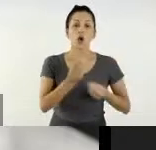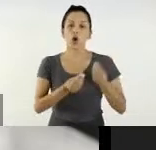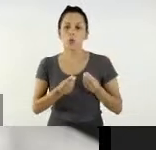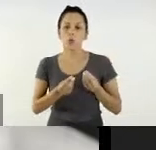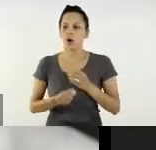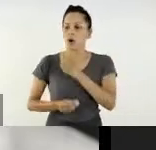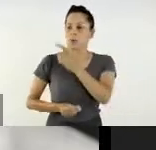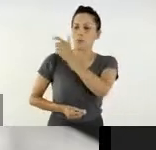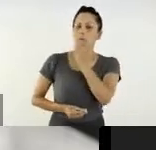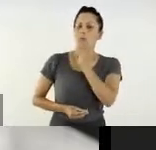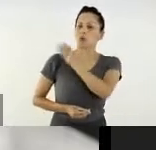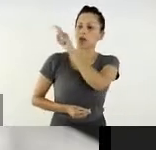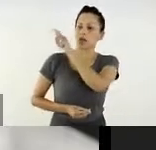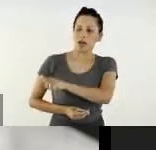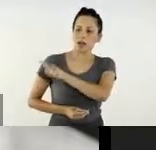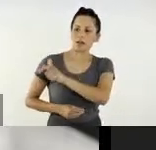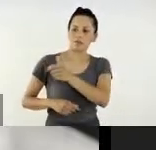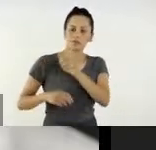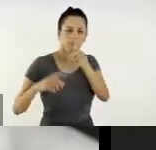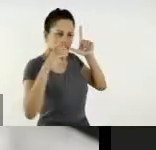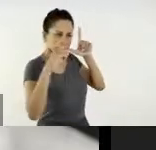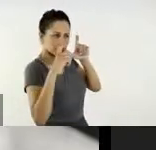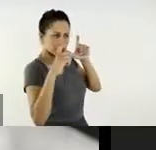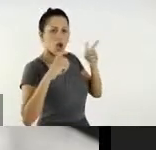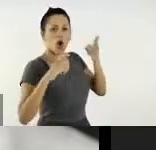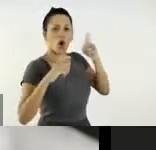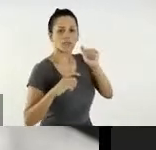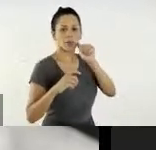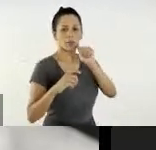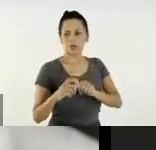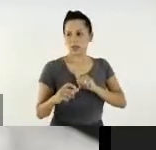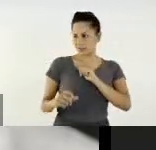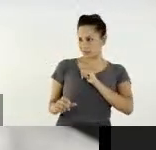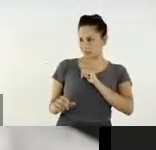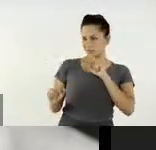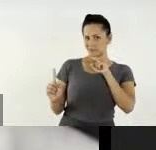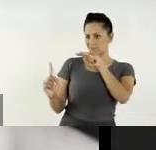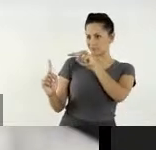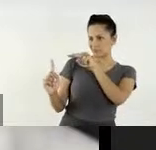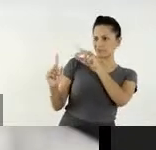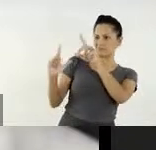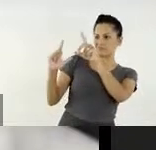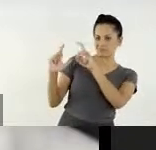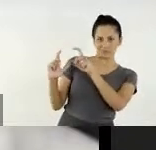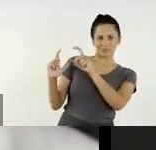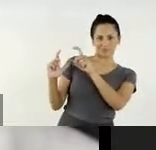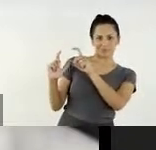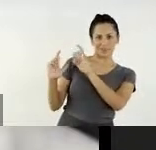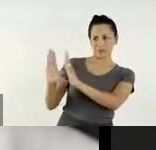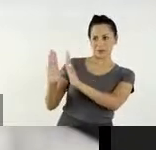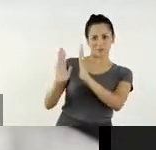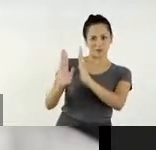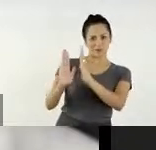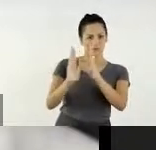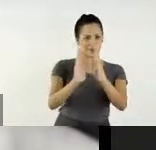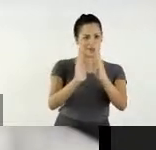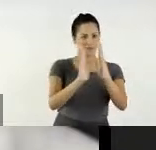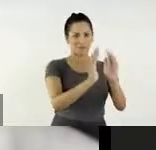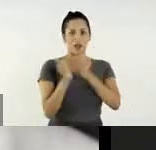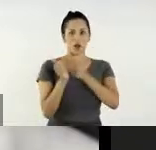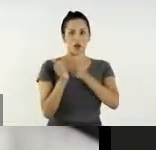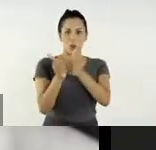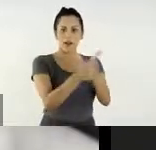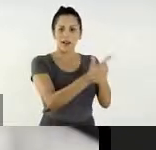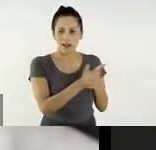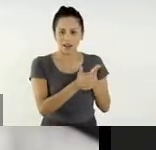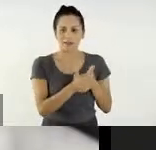More than the photographs they produced, this has been, or rather as a part of the photographs that they produced, this has been the locus of my interest, the desire